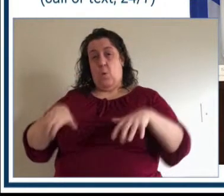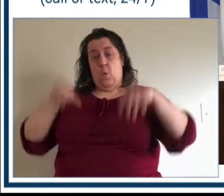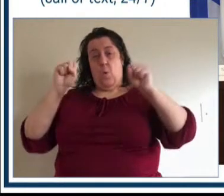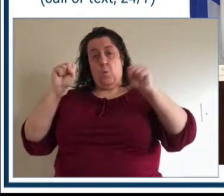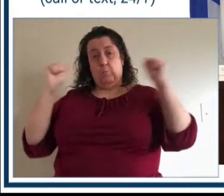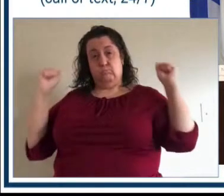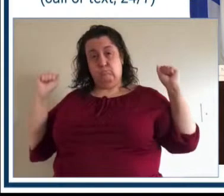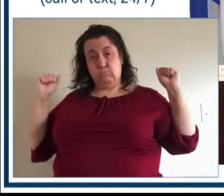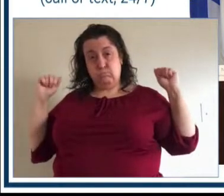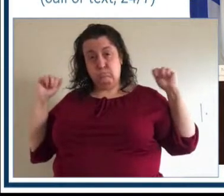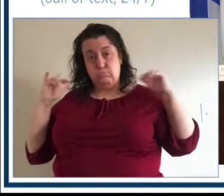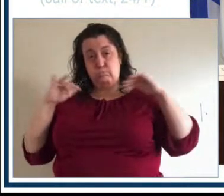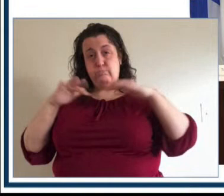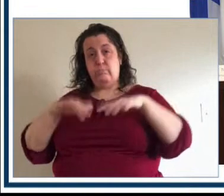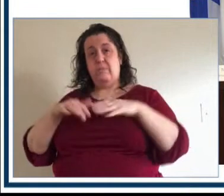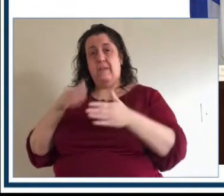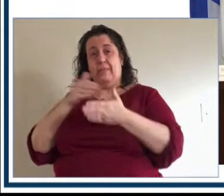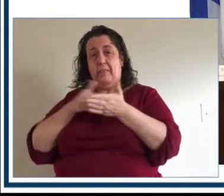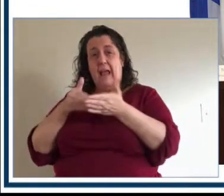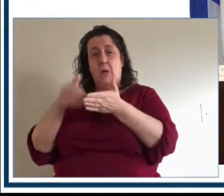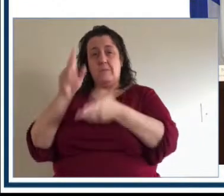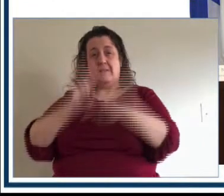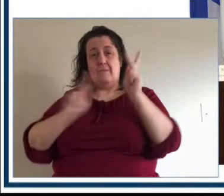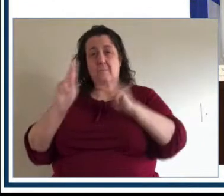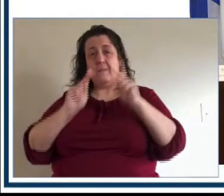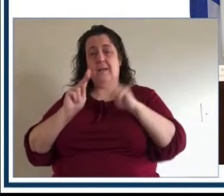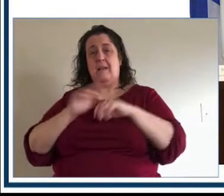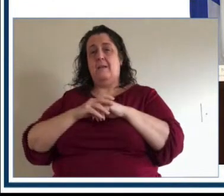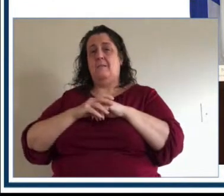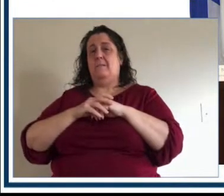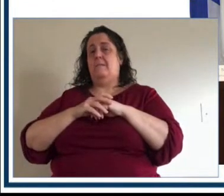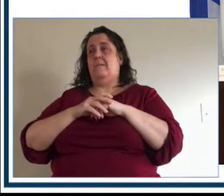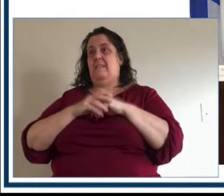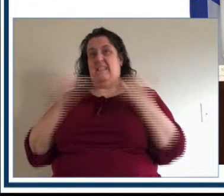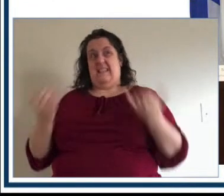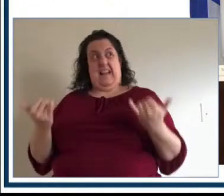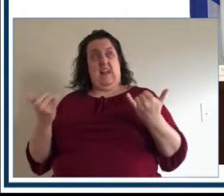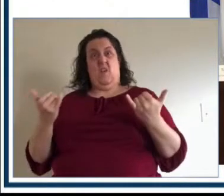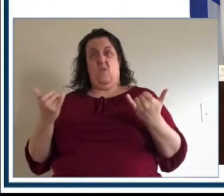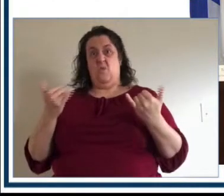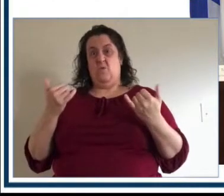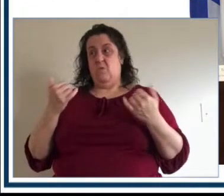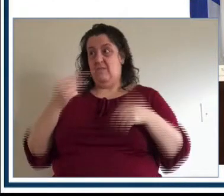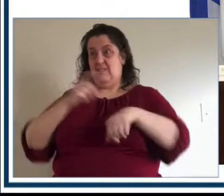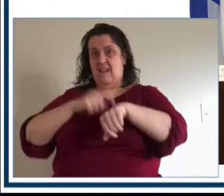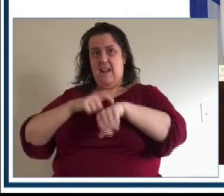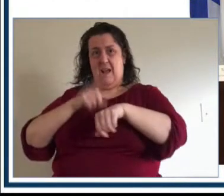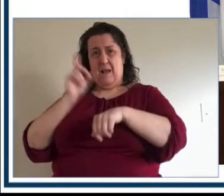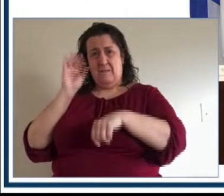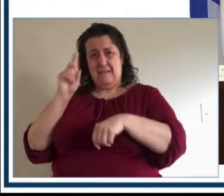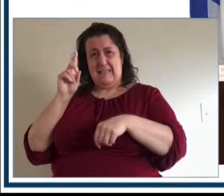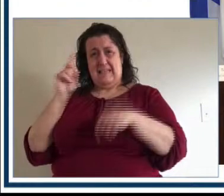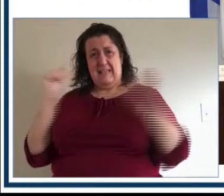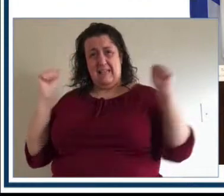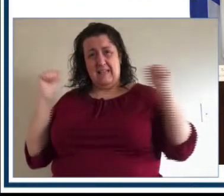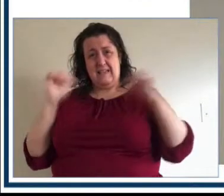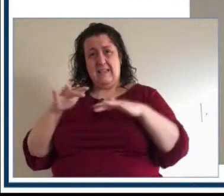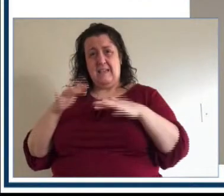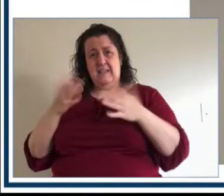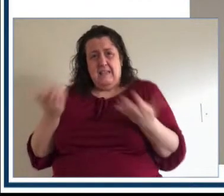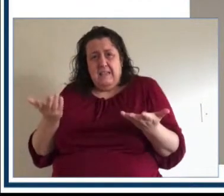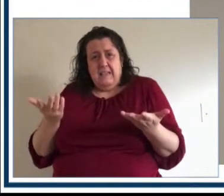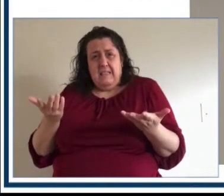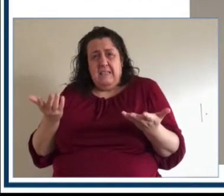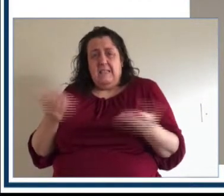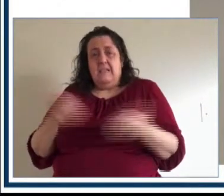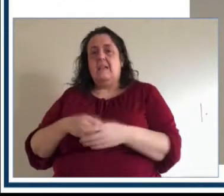attended at this time in this place? So they were following we can ask